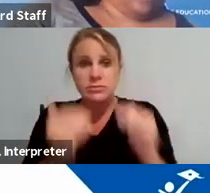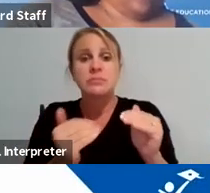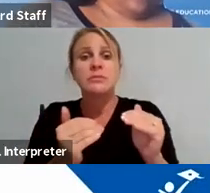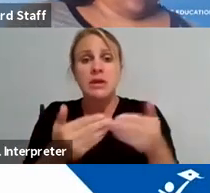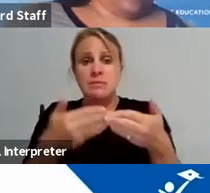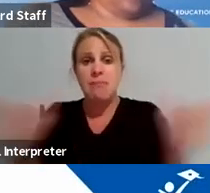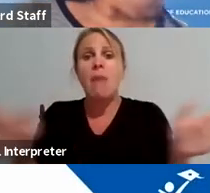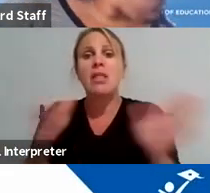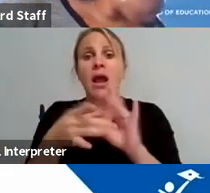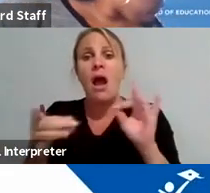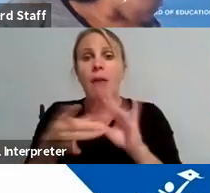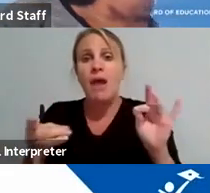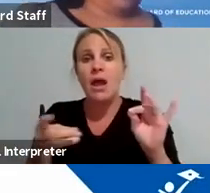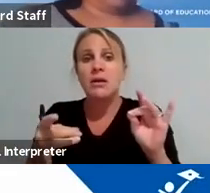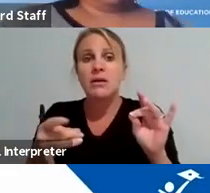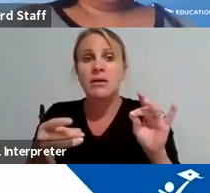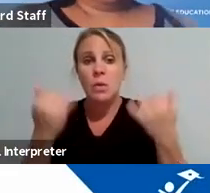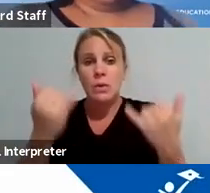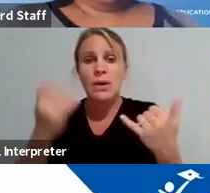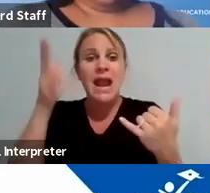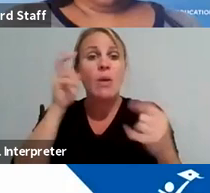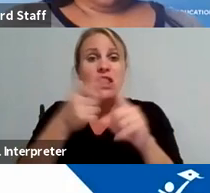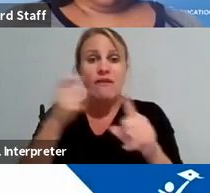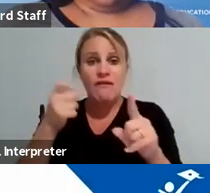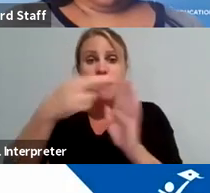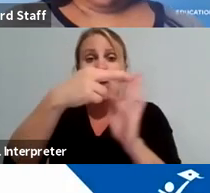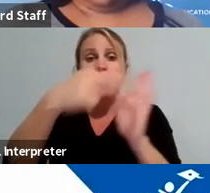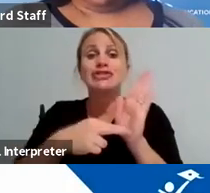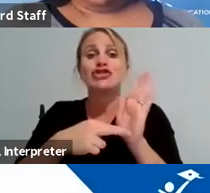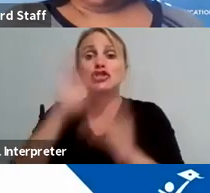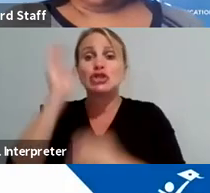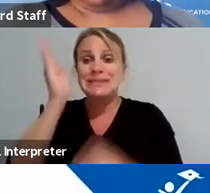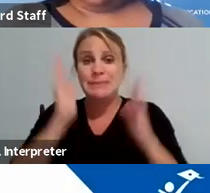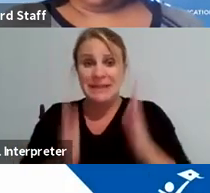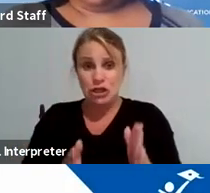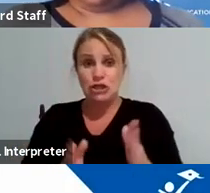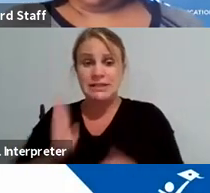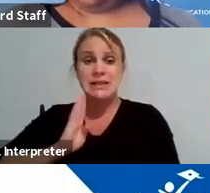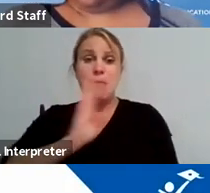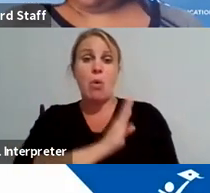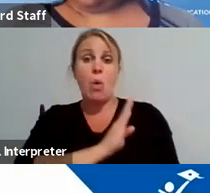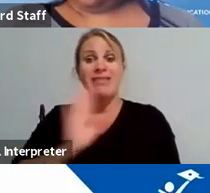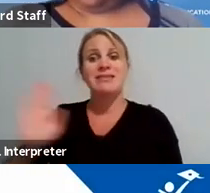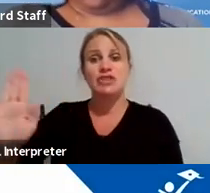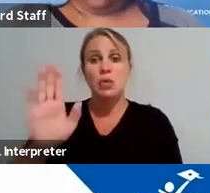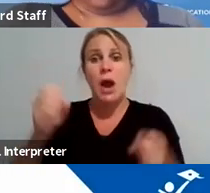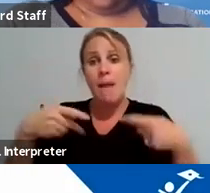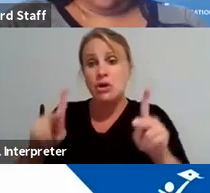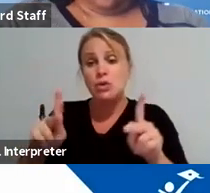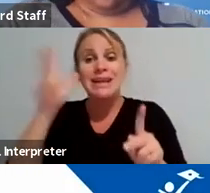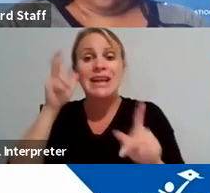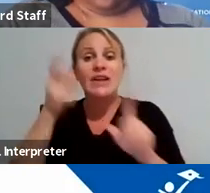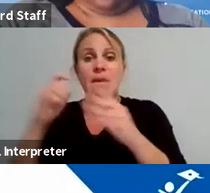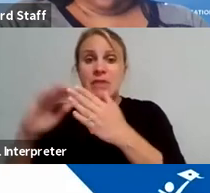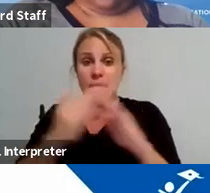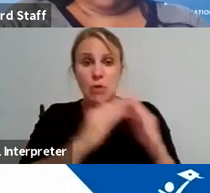public comment. We will now hear from our registered speakers. This is the board's opportunity to hear from the community, so board members